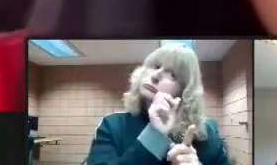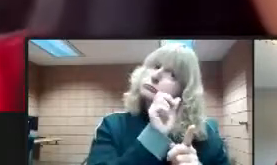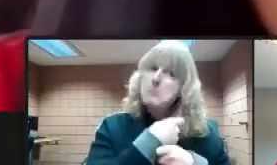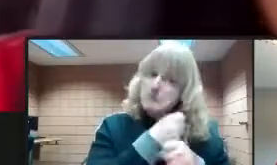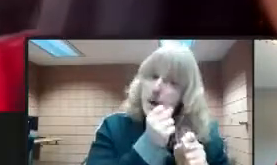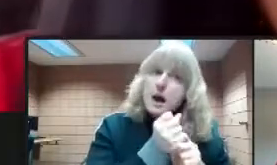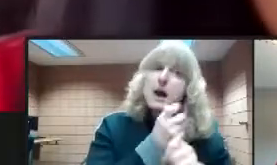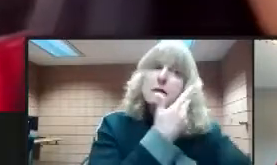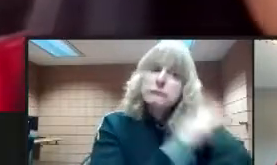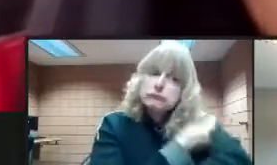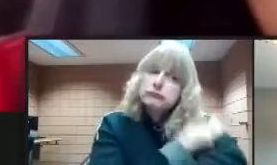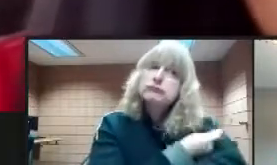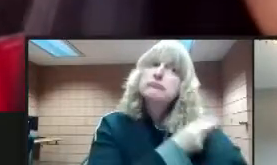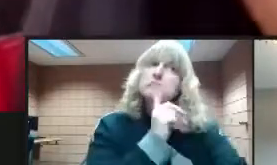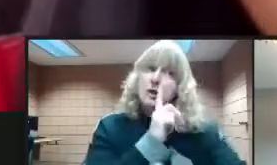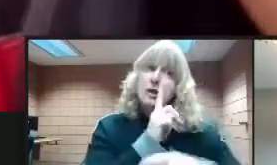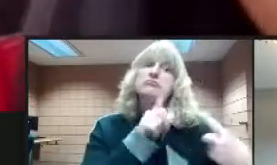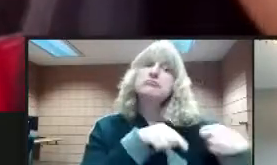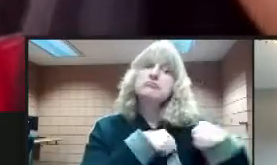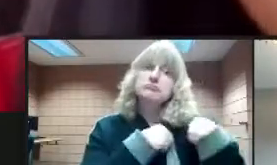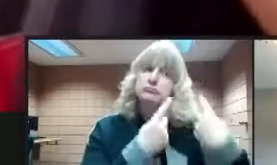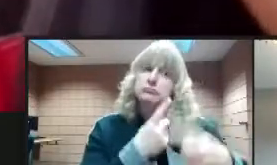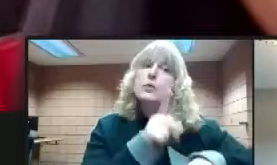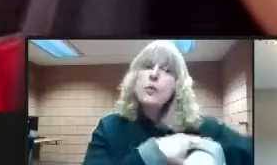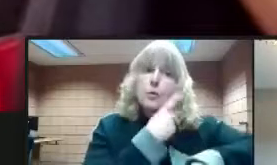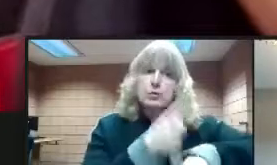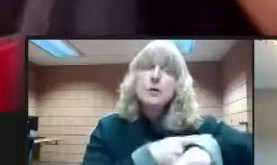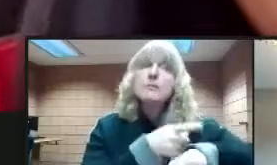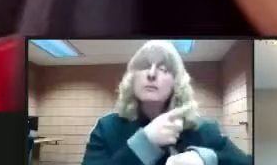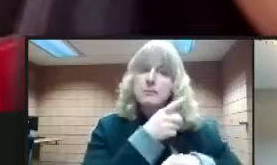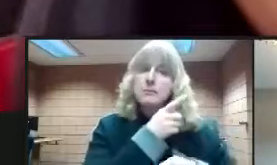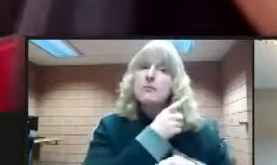slides to talk through some of this information.